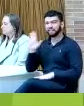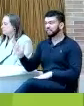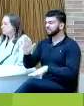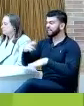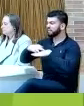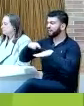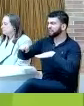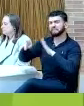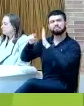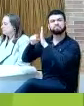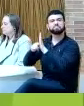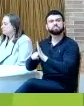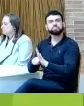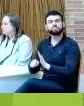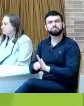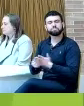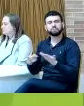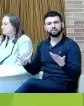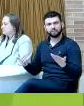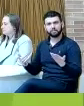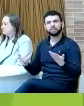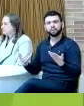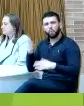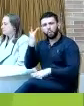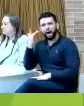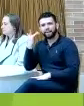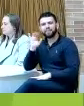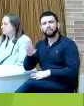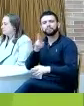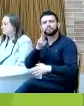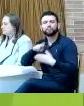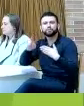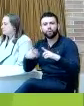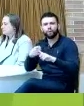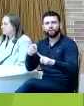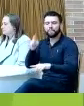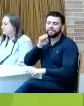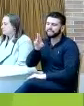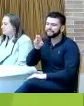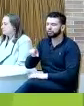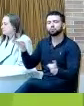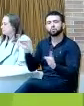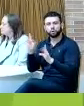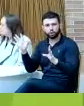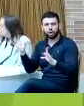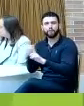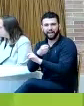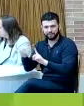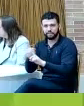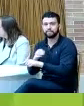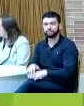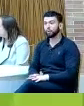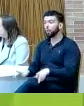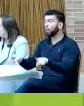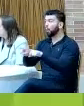her rental history because of the sexual harassment at this point in time also a medical letter